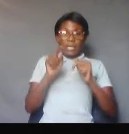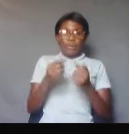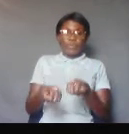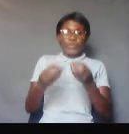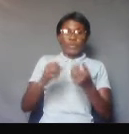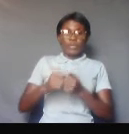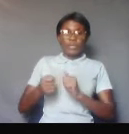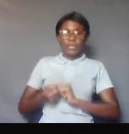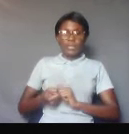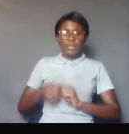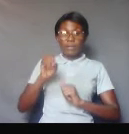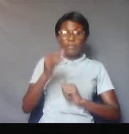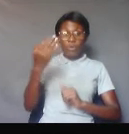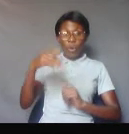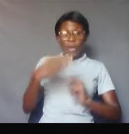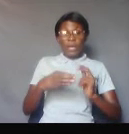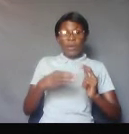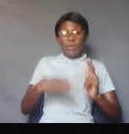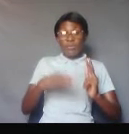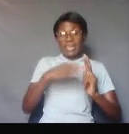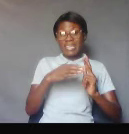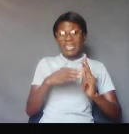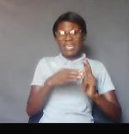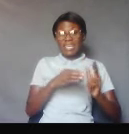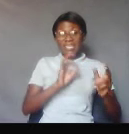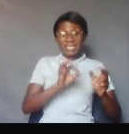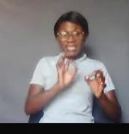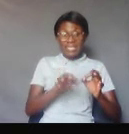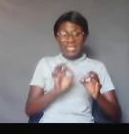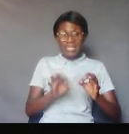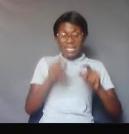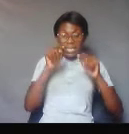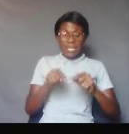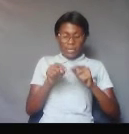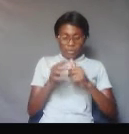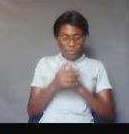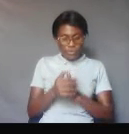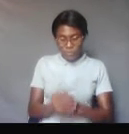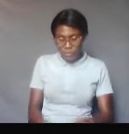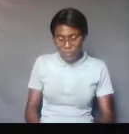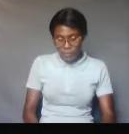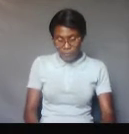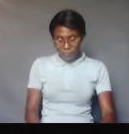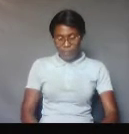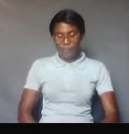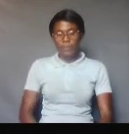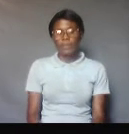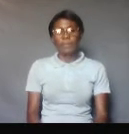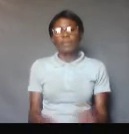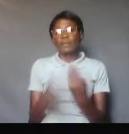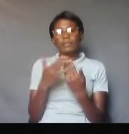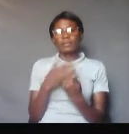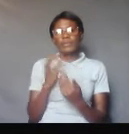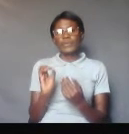lean into discomfort. It's not easy. It's not a fun afternoon to do a contextual Bible study. It's hard work